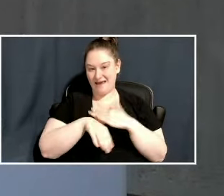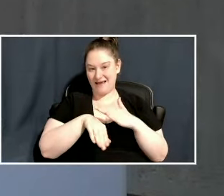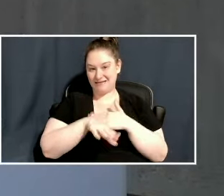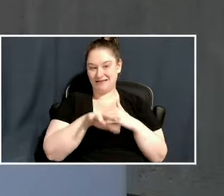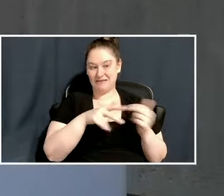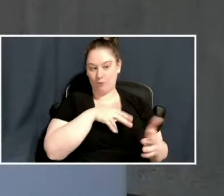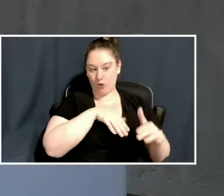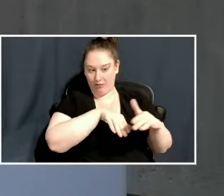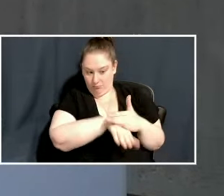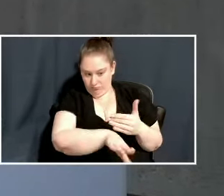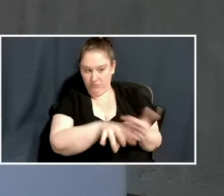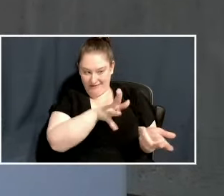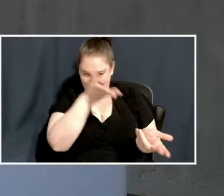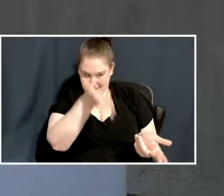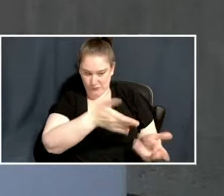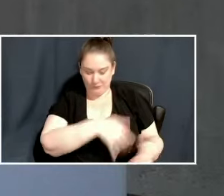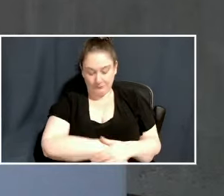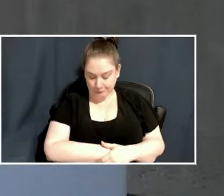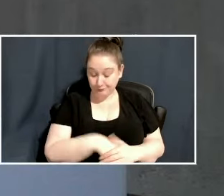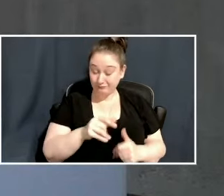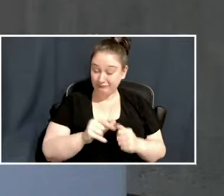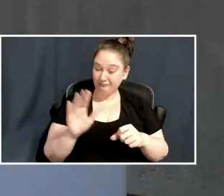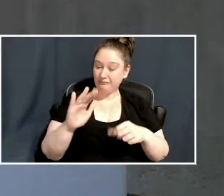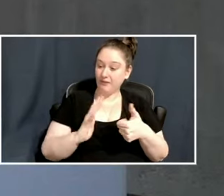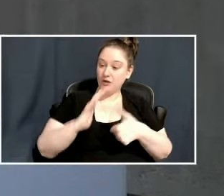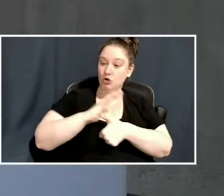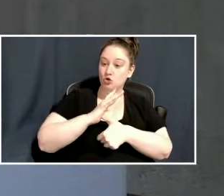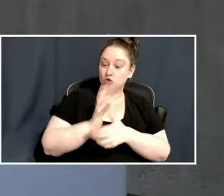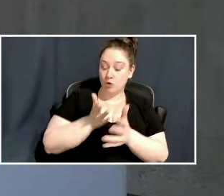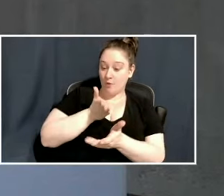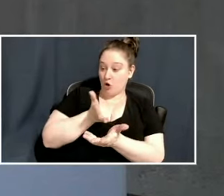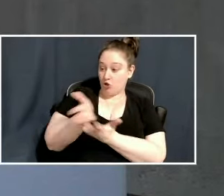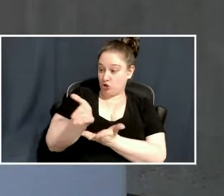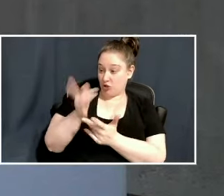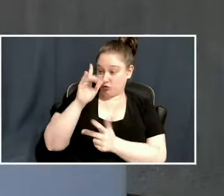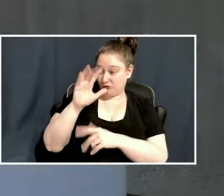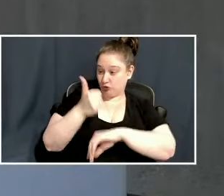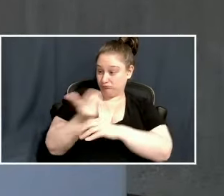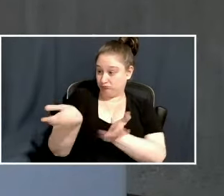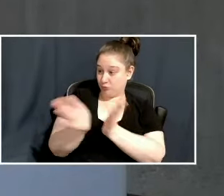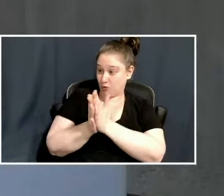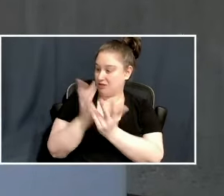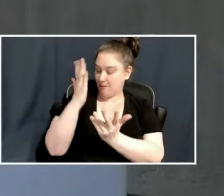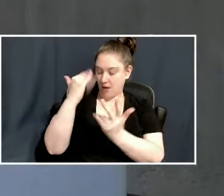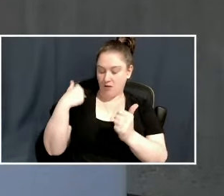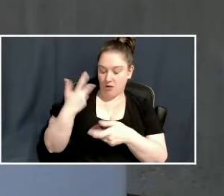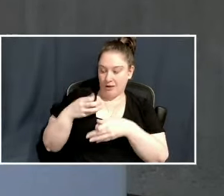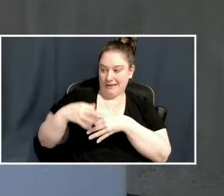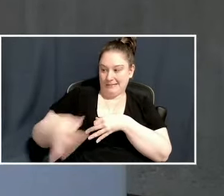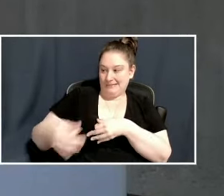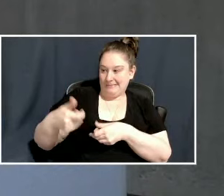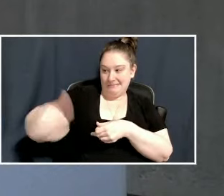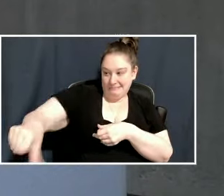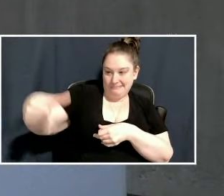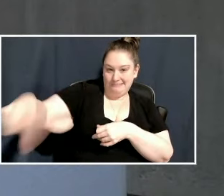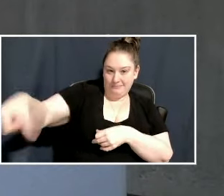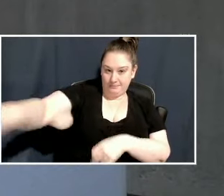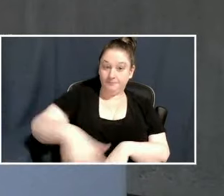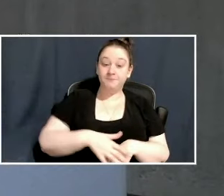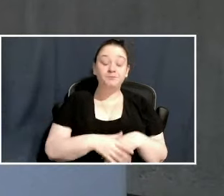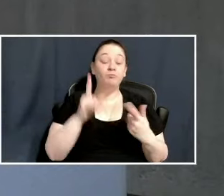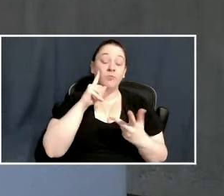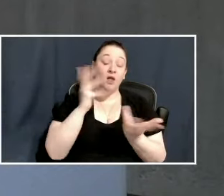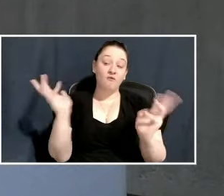used primary channels available for requesting this installation, but have met delay or slowed resistance. I have spoken with the parking